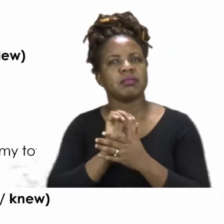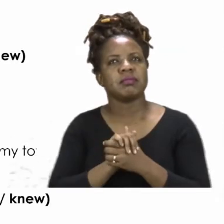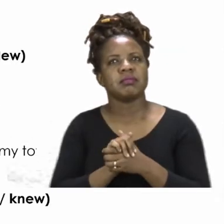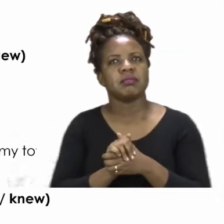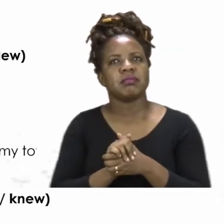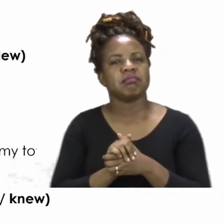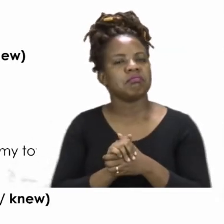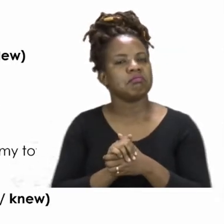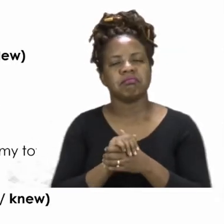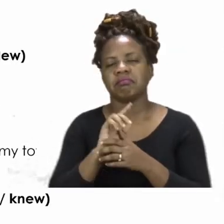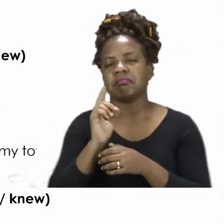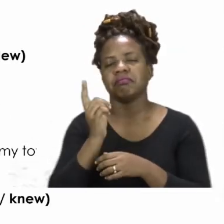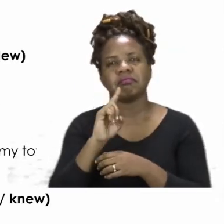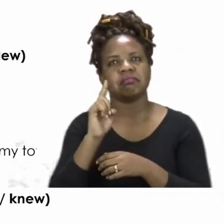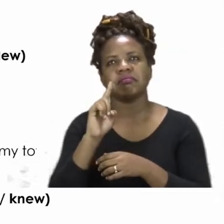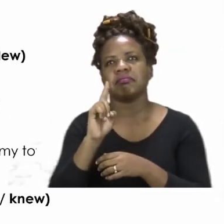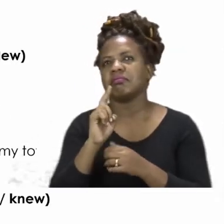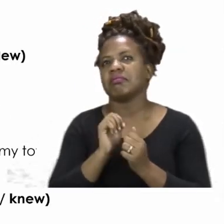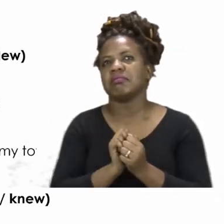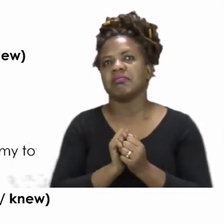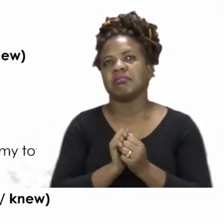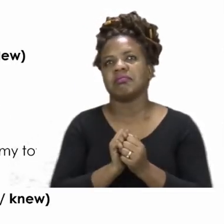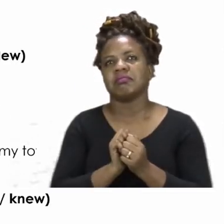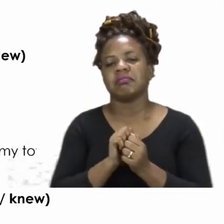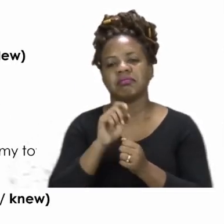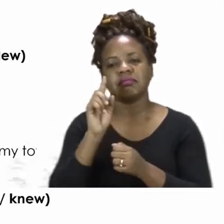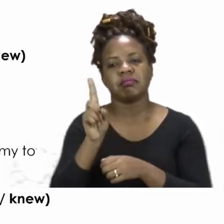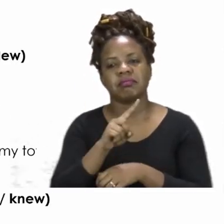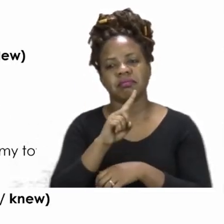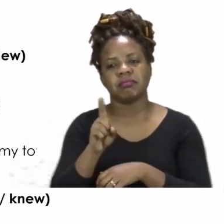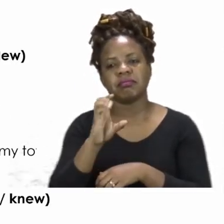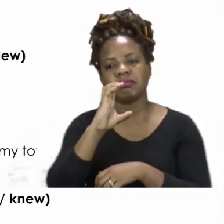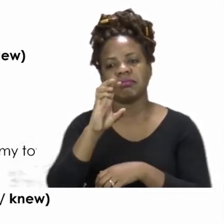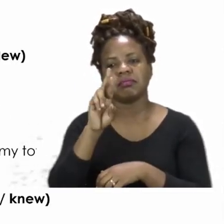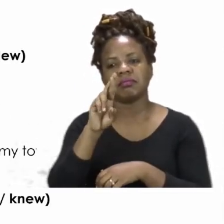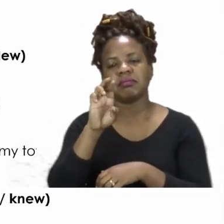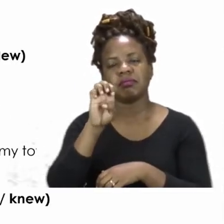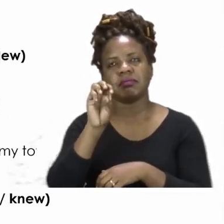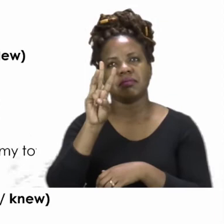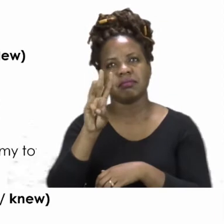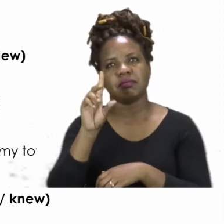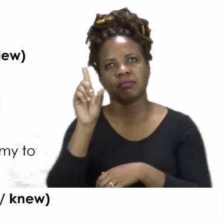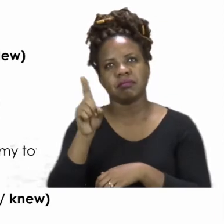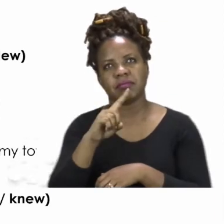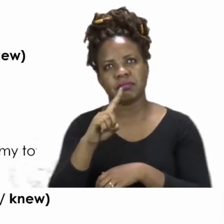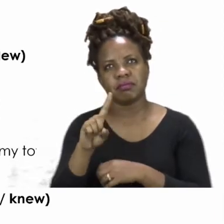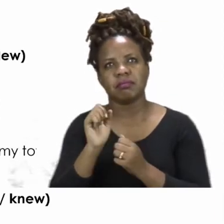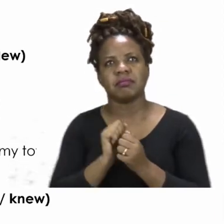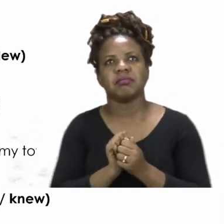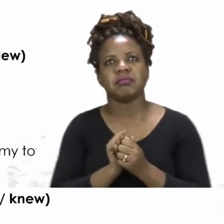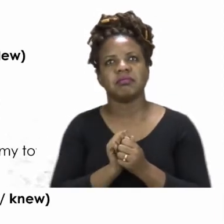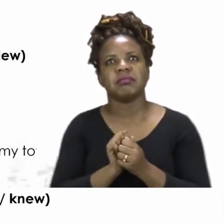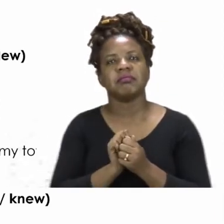Oh no, boys and girls, that doesn't sound correct. So let us try and use chew.